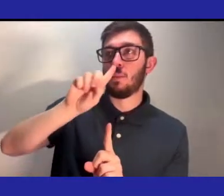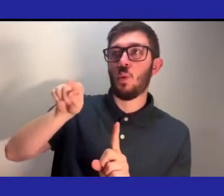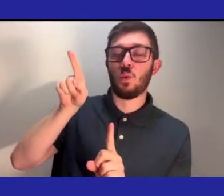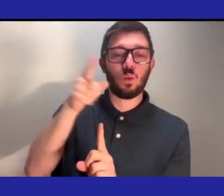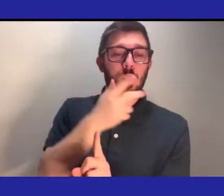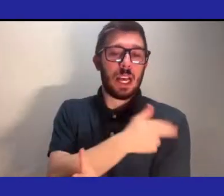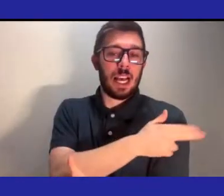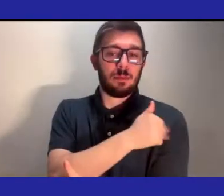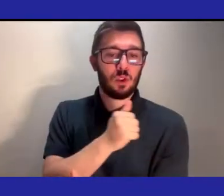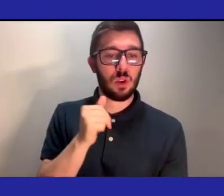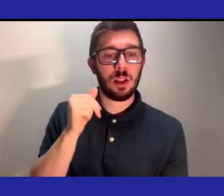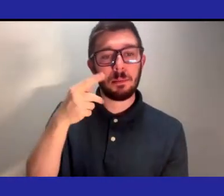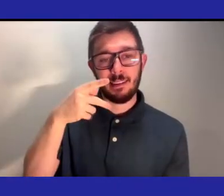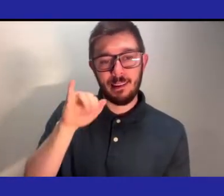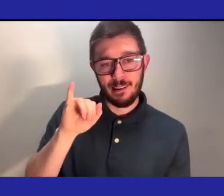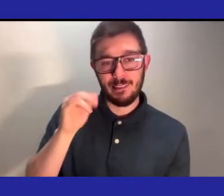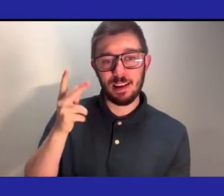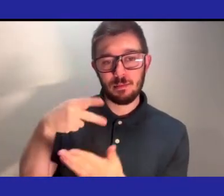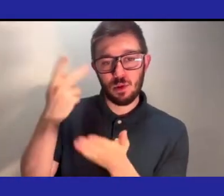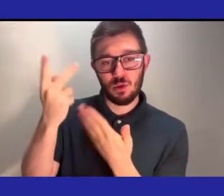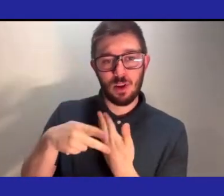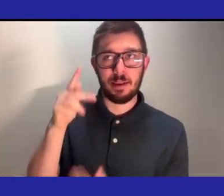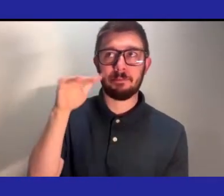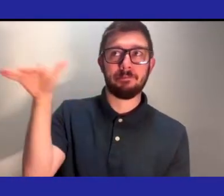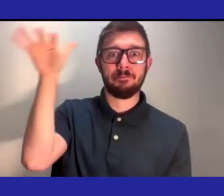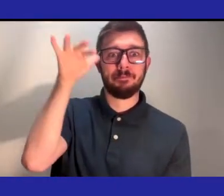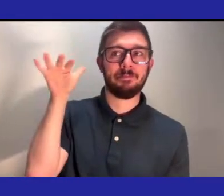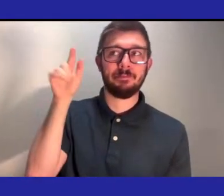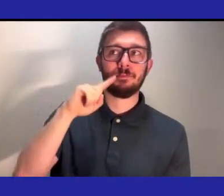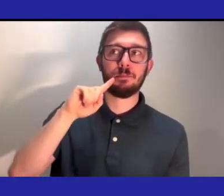program overall.